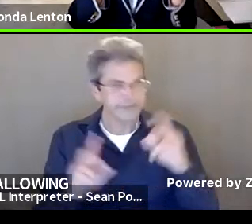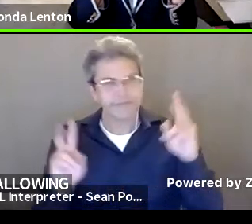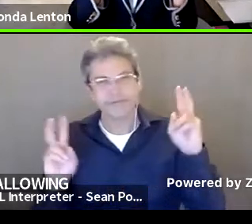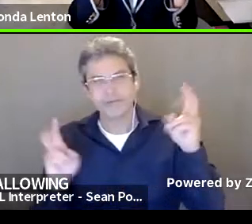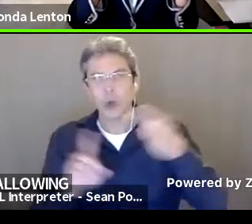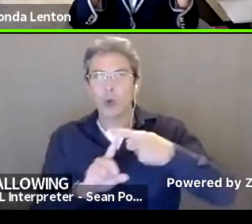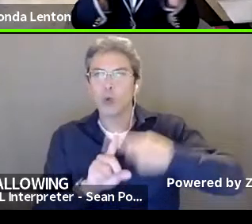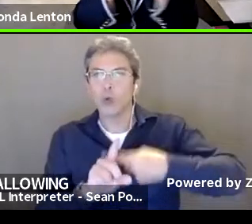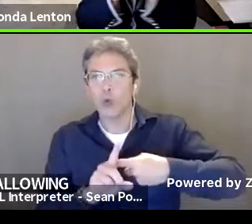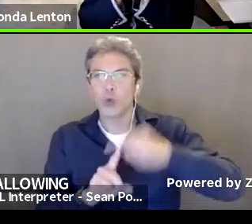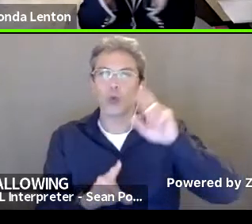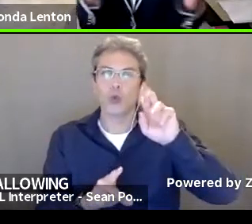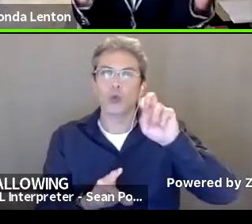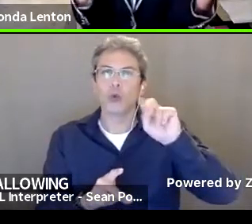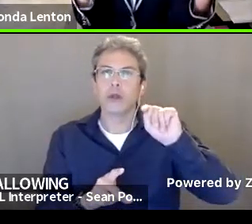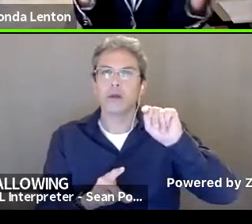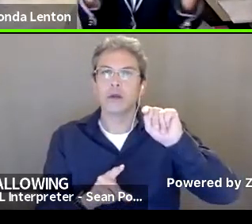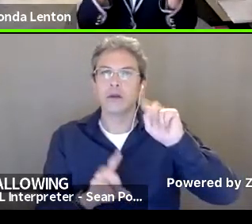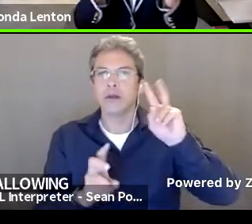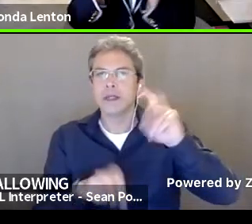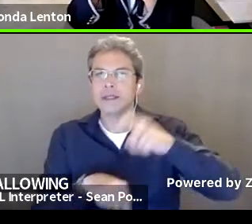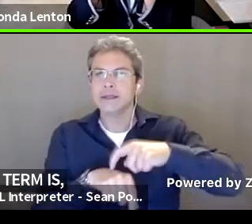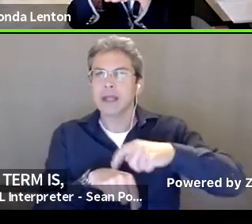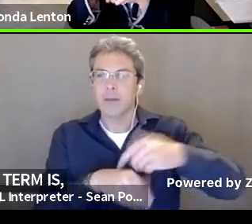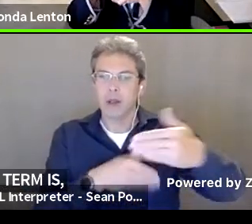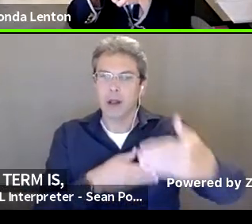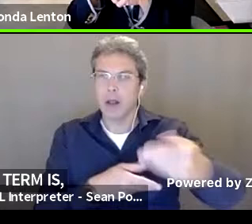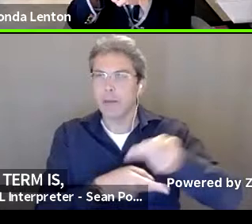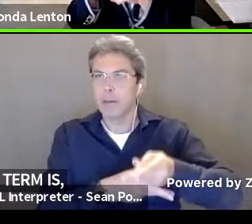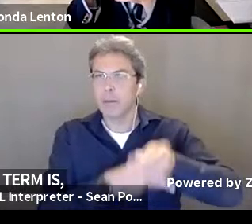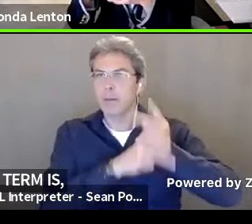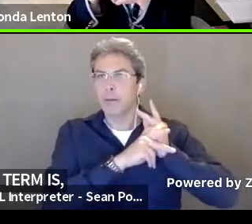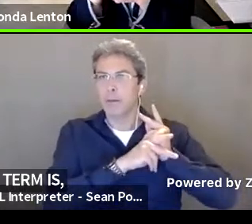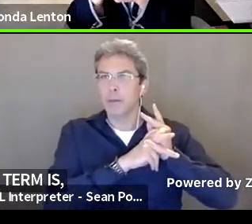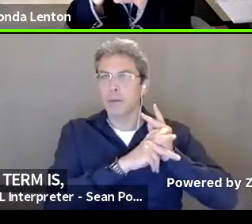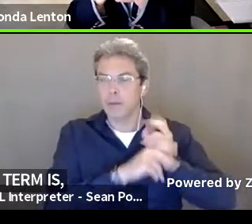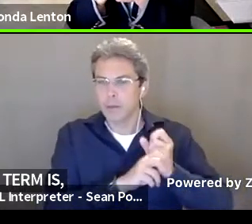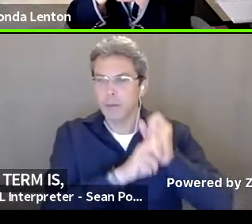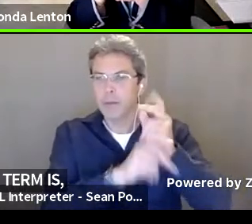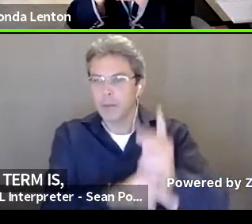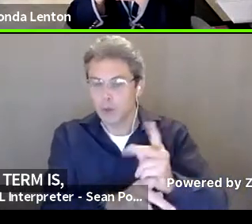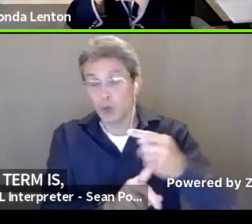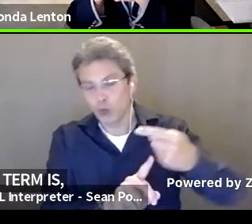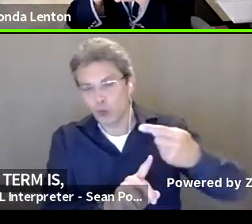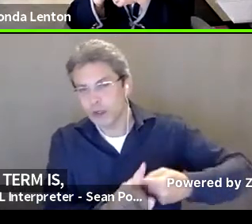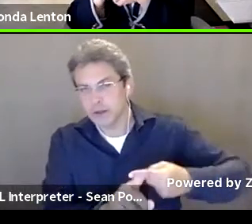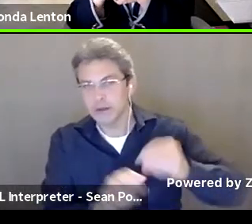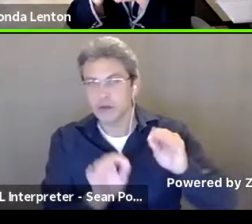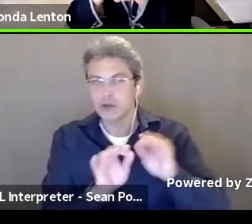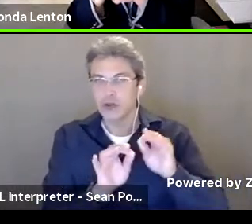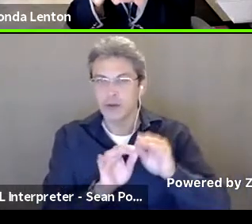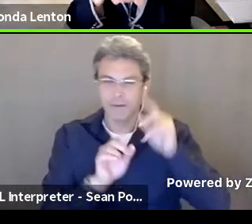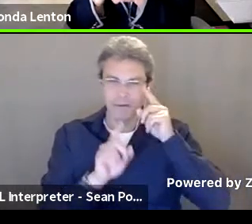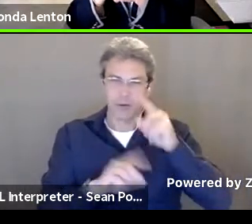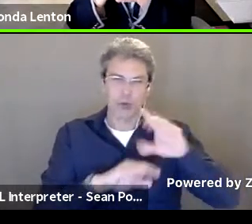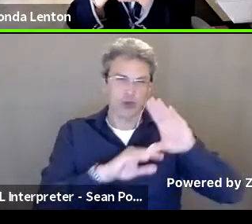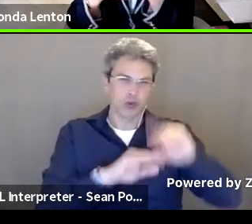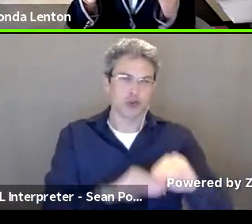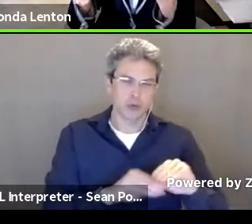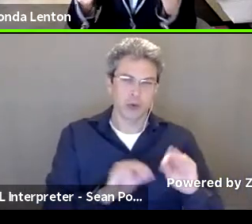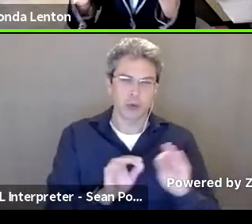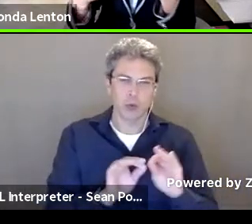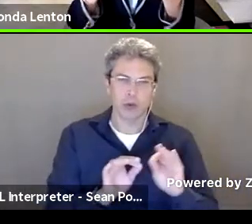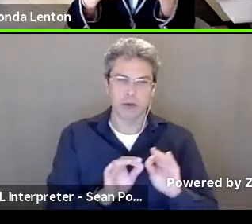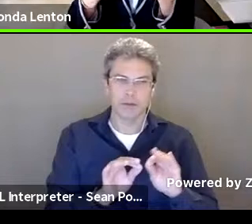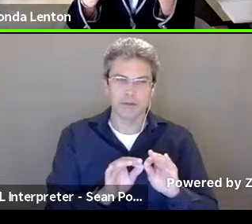to rent a certain time of access to the book to try to bring down costs. But